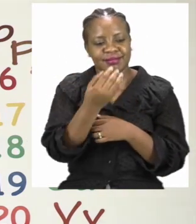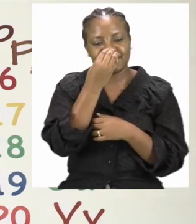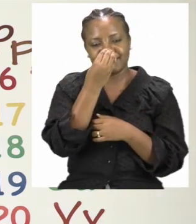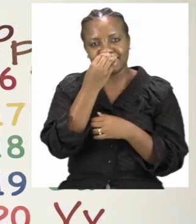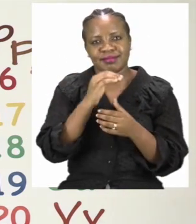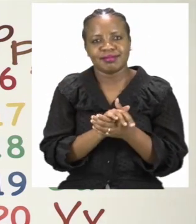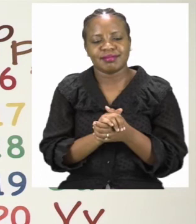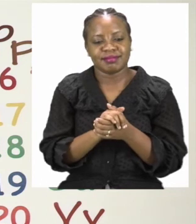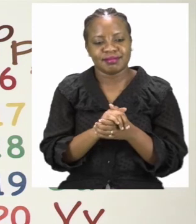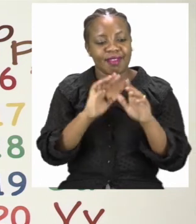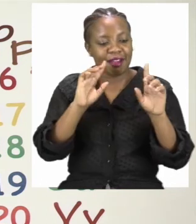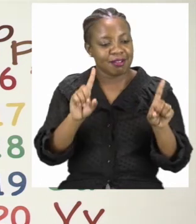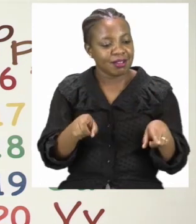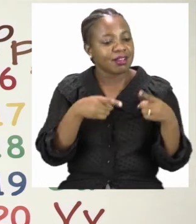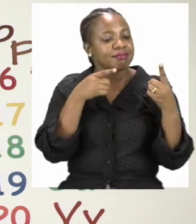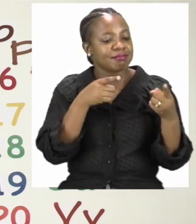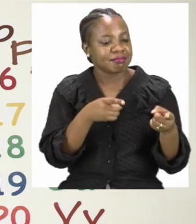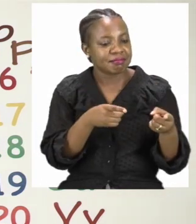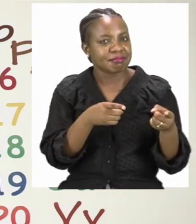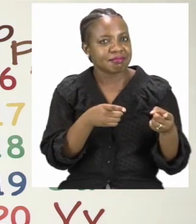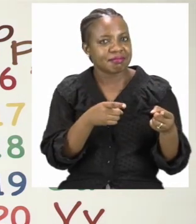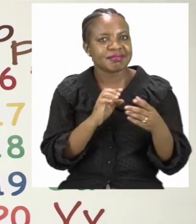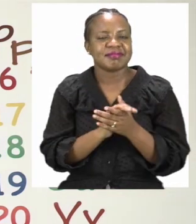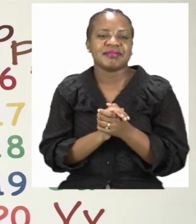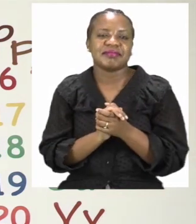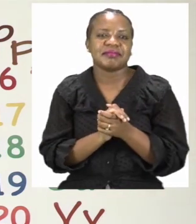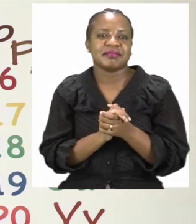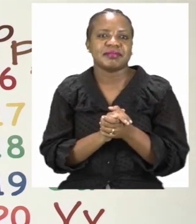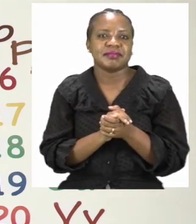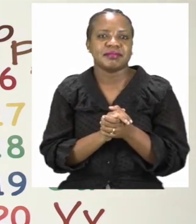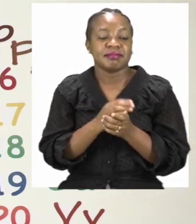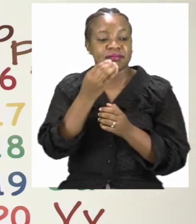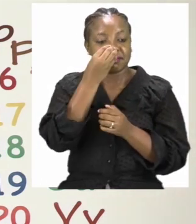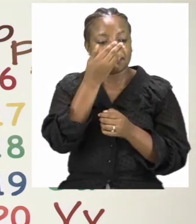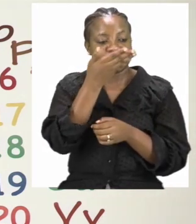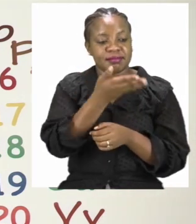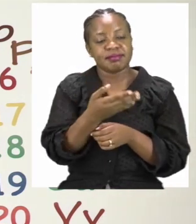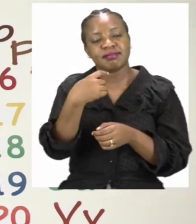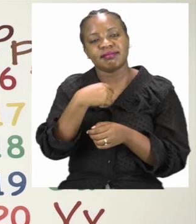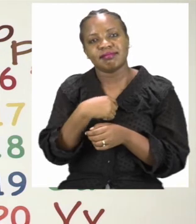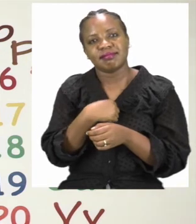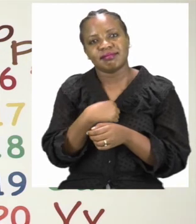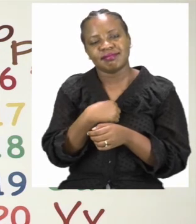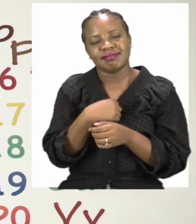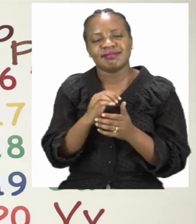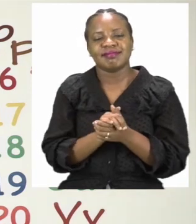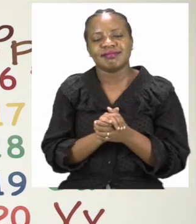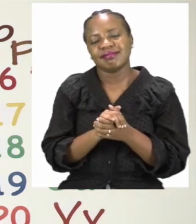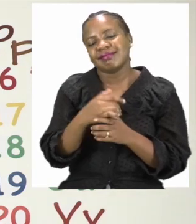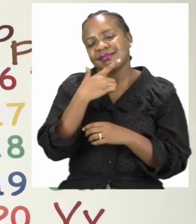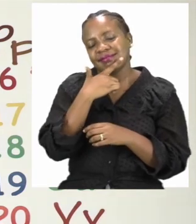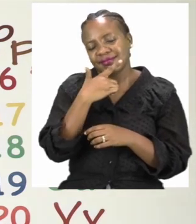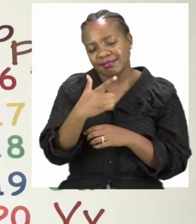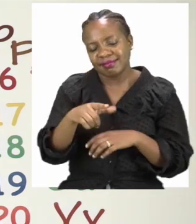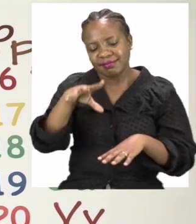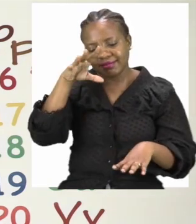How are you? That's good. So, from Zacky and I, we would like to say thank you for